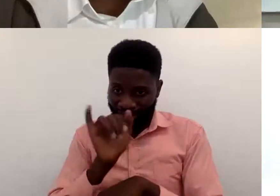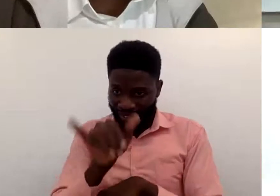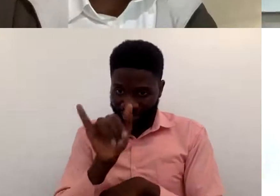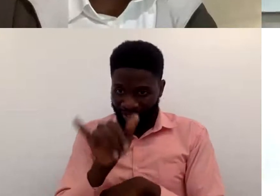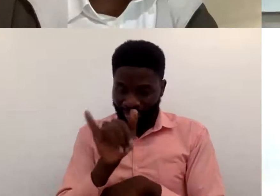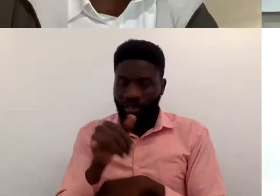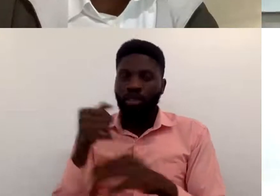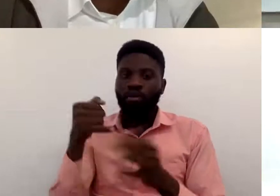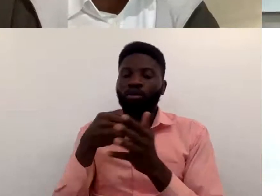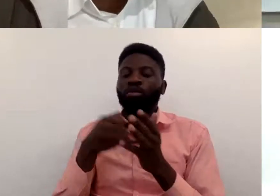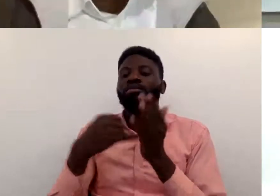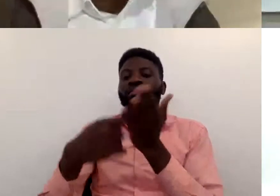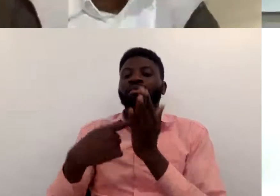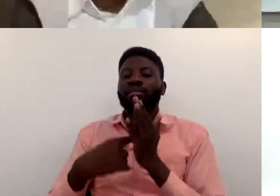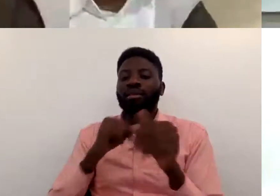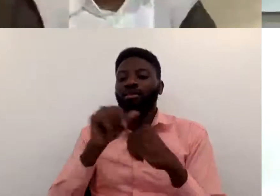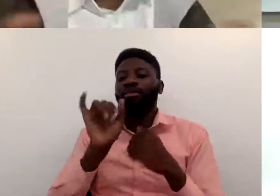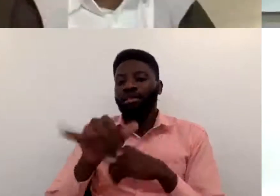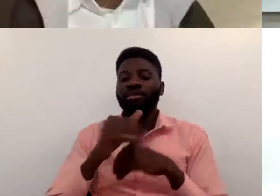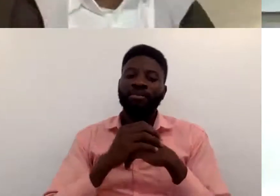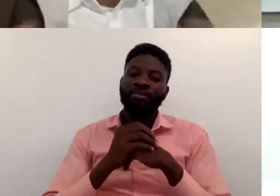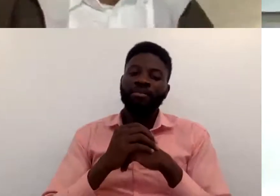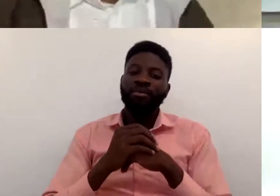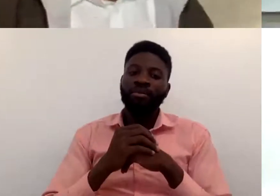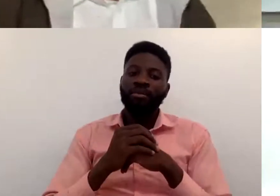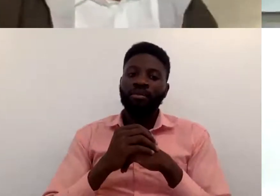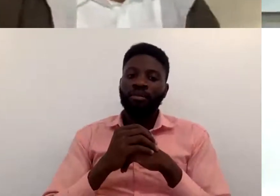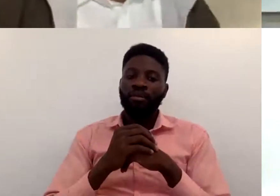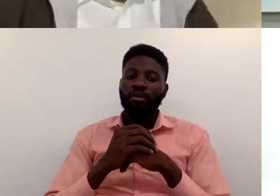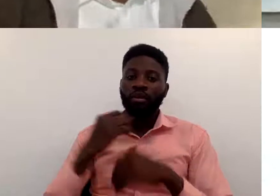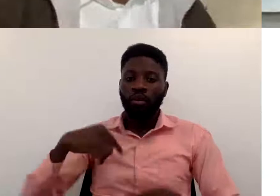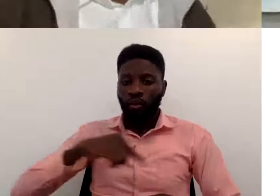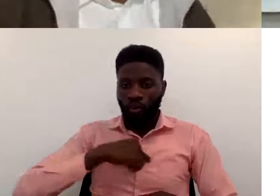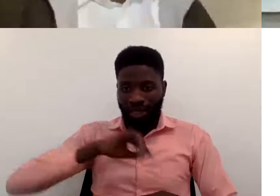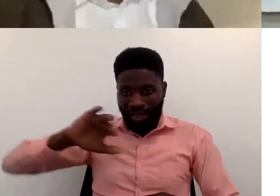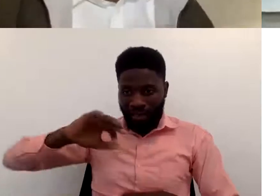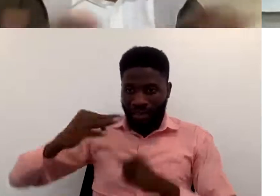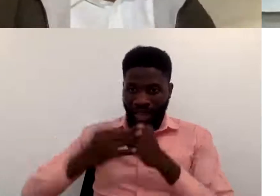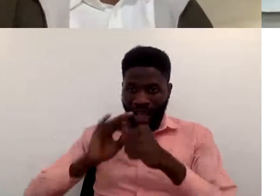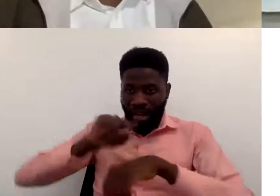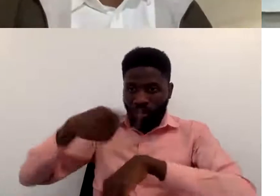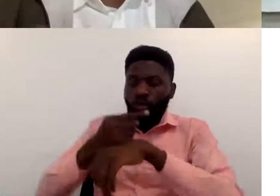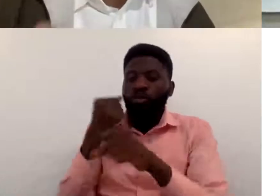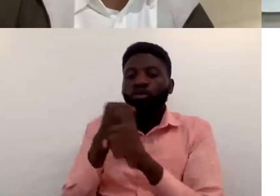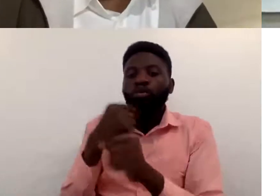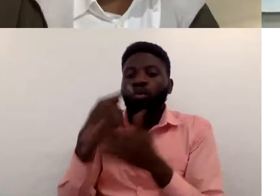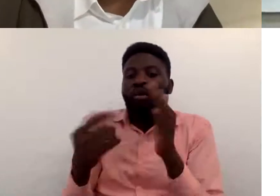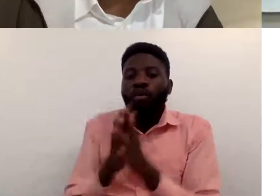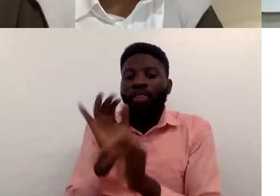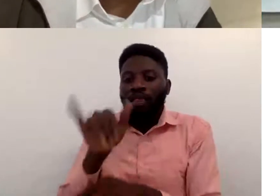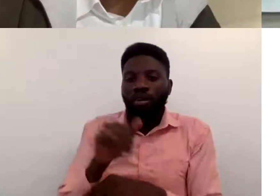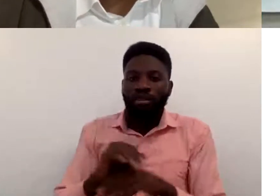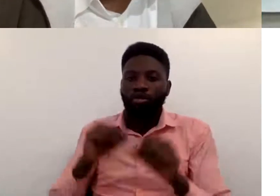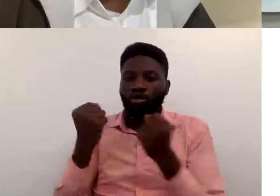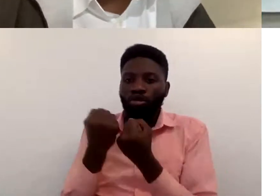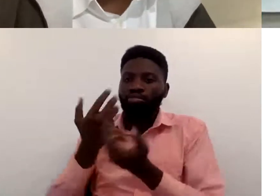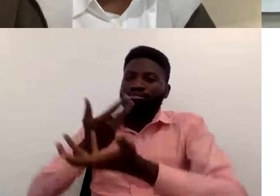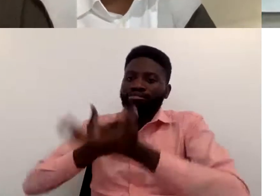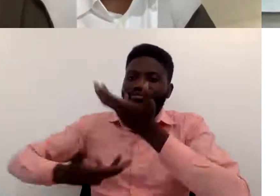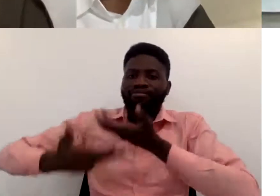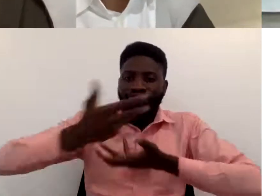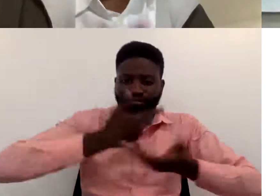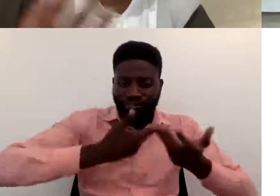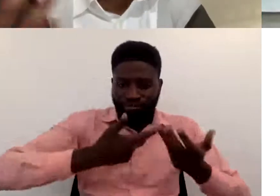the conversation today. What do we usually do with those 8 hours? So socializing, I think, very important.